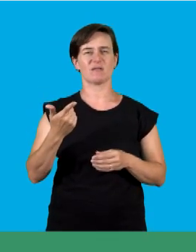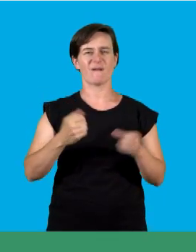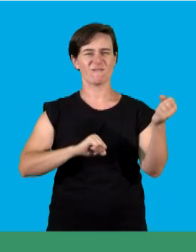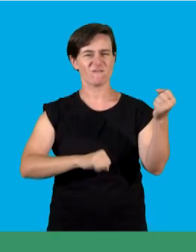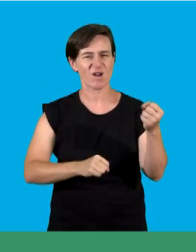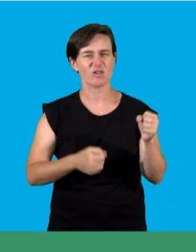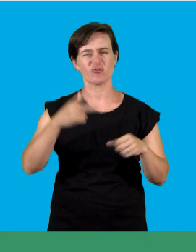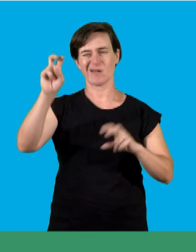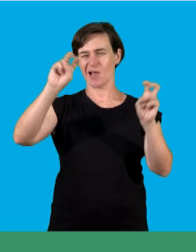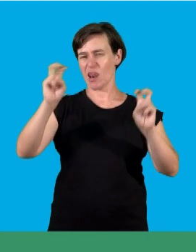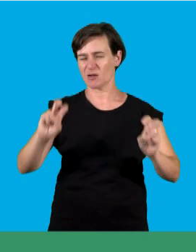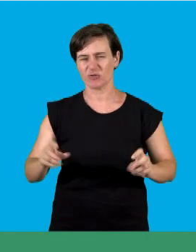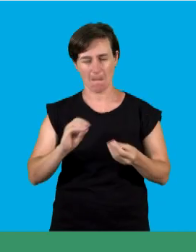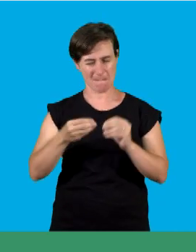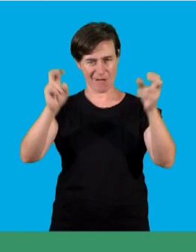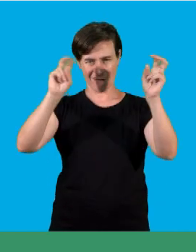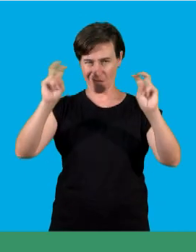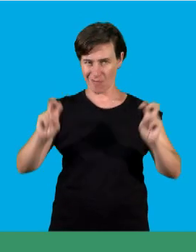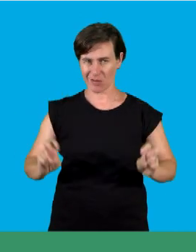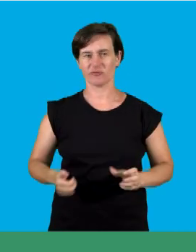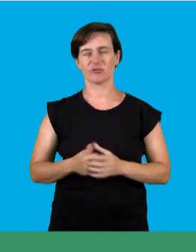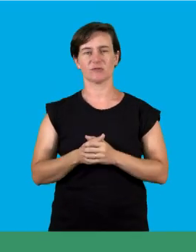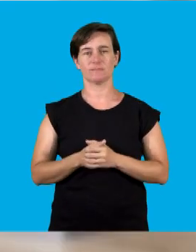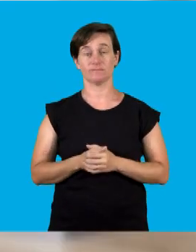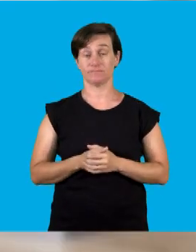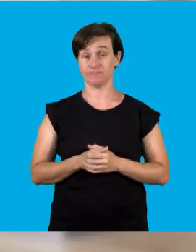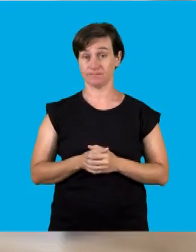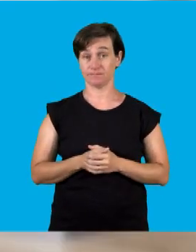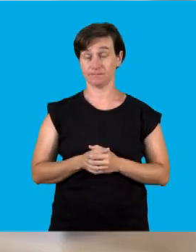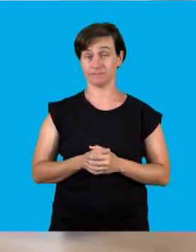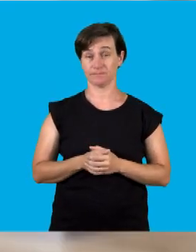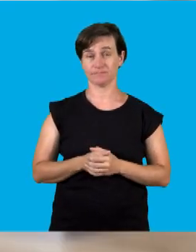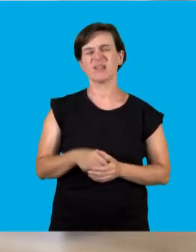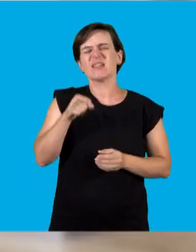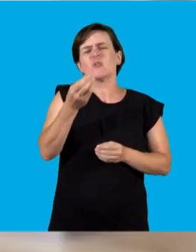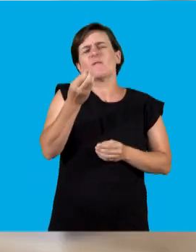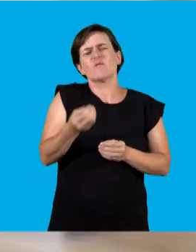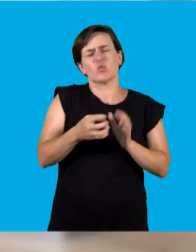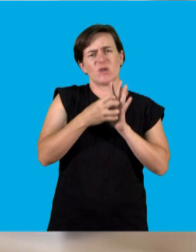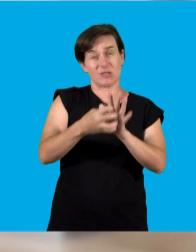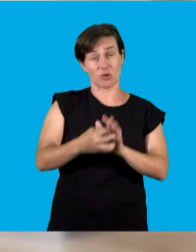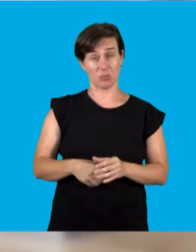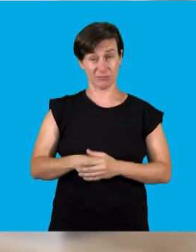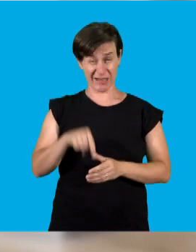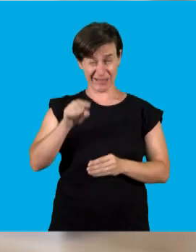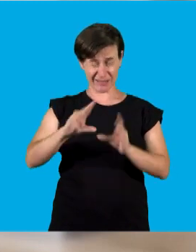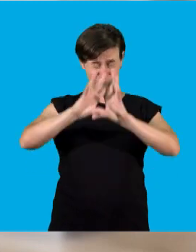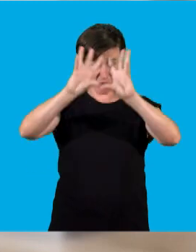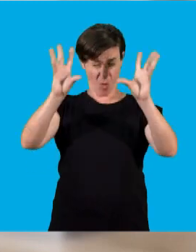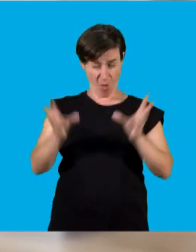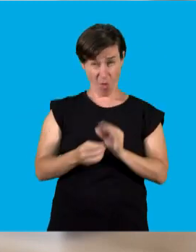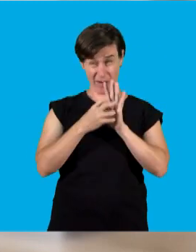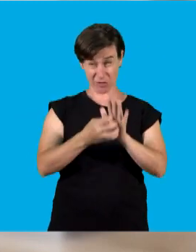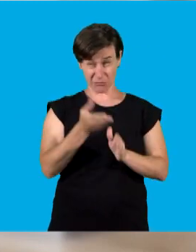electricity generation. Before we move on to the tertiary sector, these are some of the examples, not to say the list is